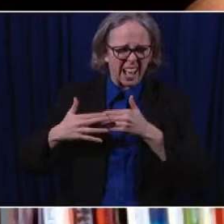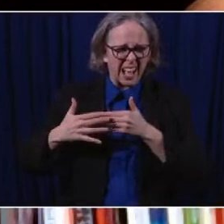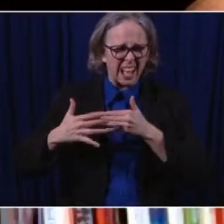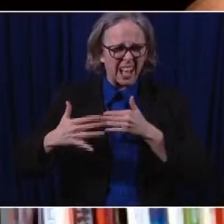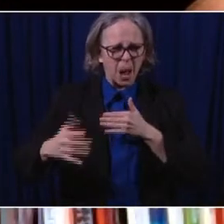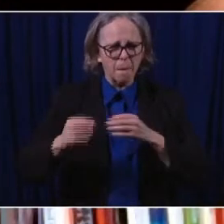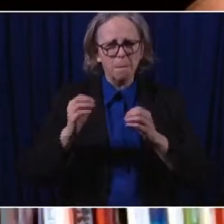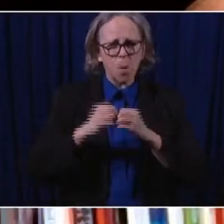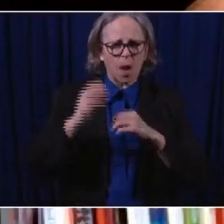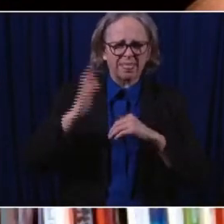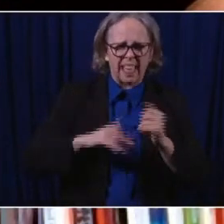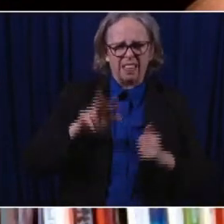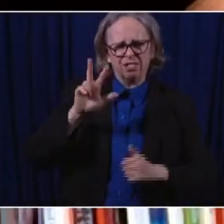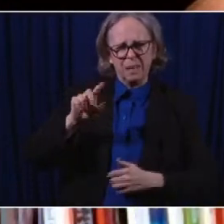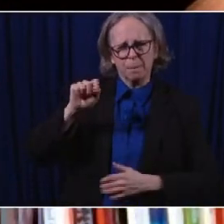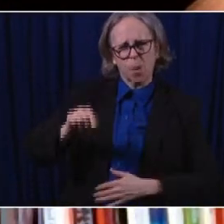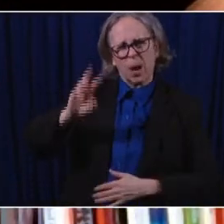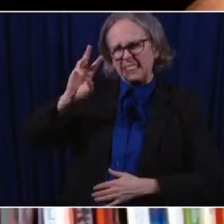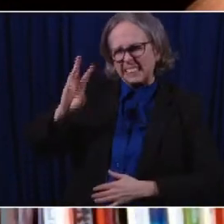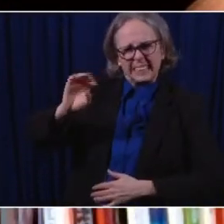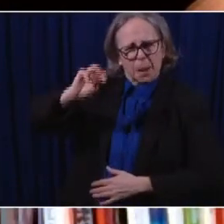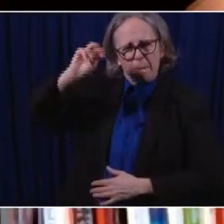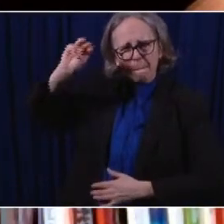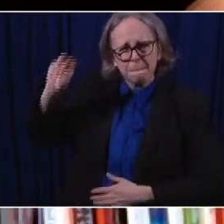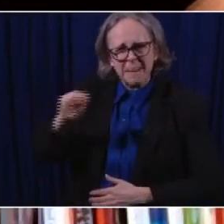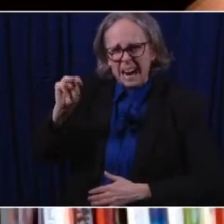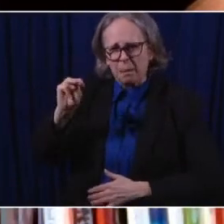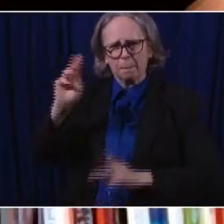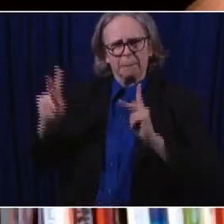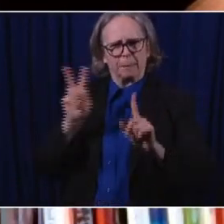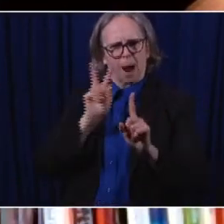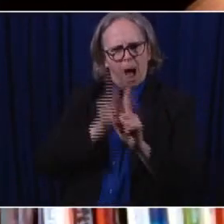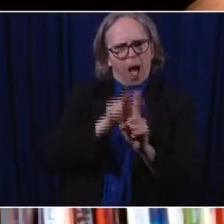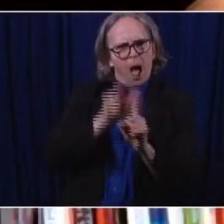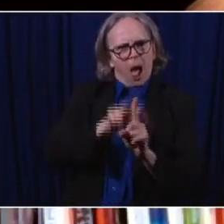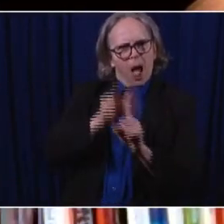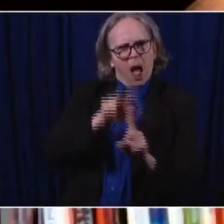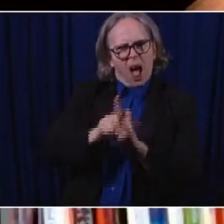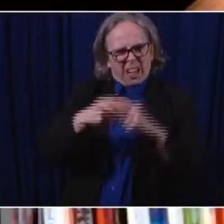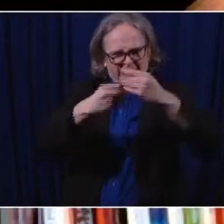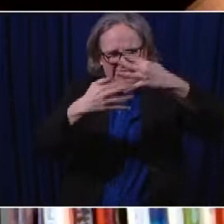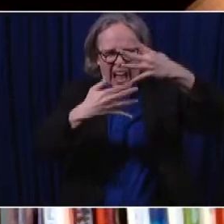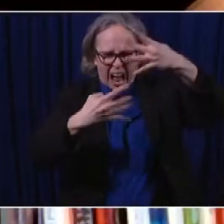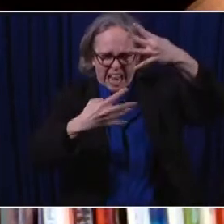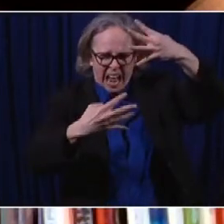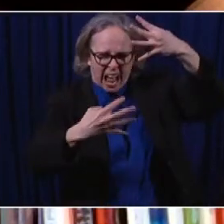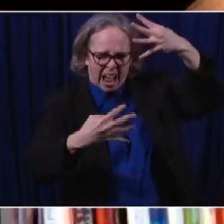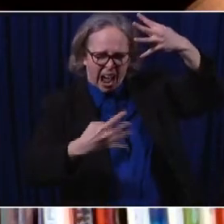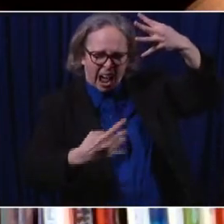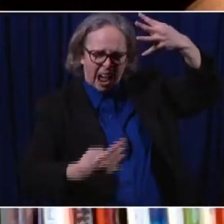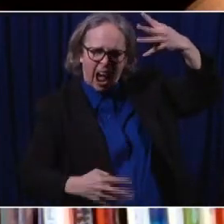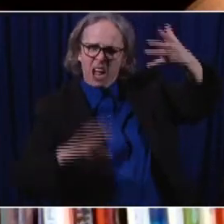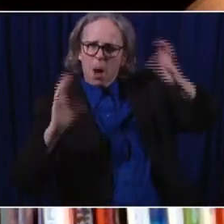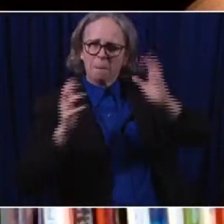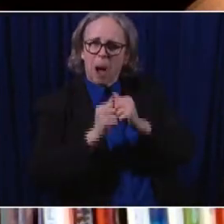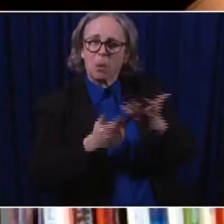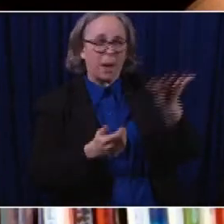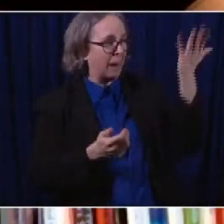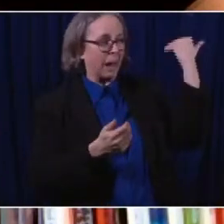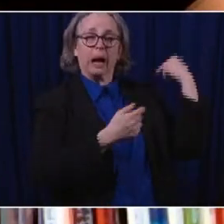filed. That is more than the number of claims filed during our peak recession years in